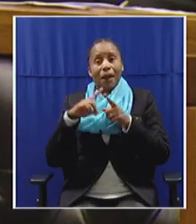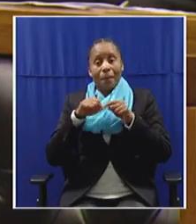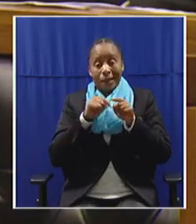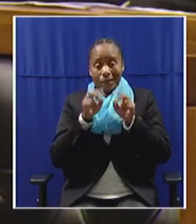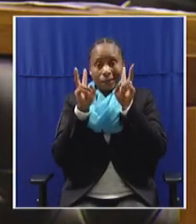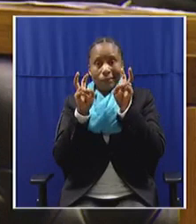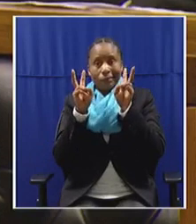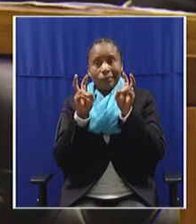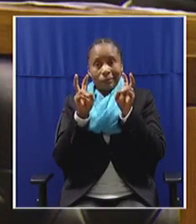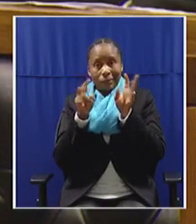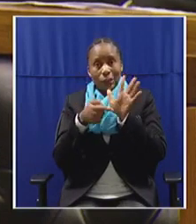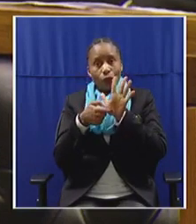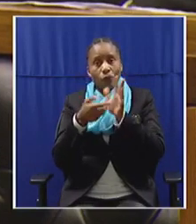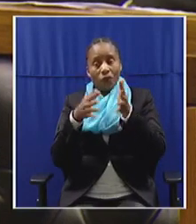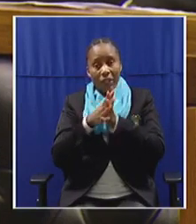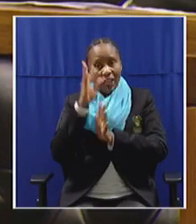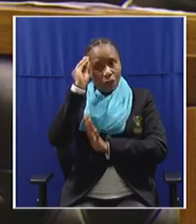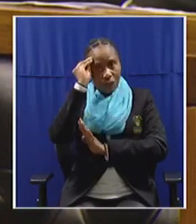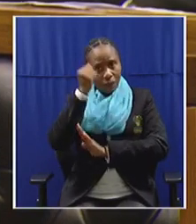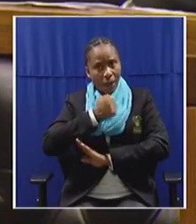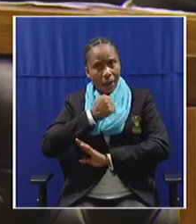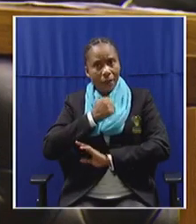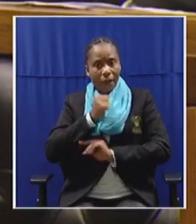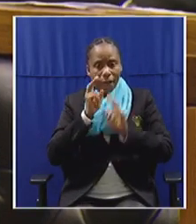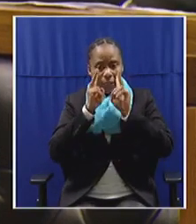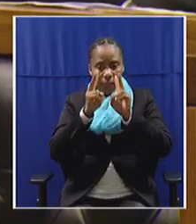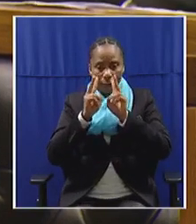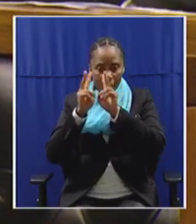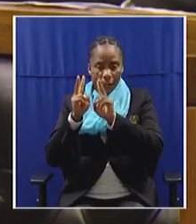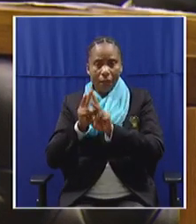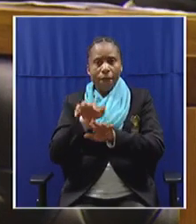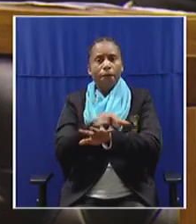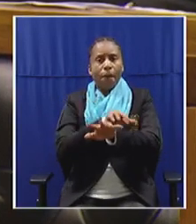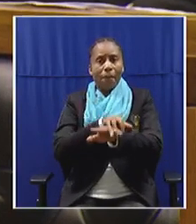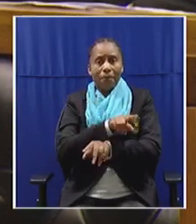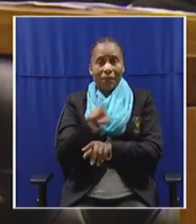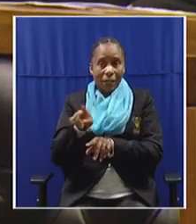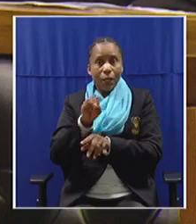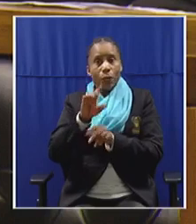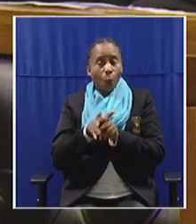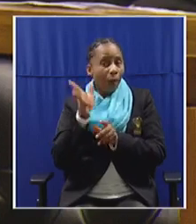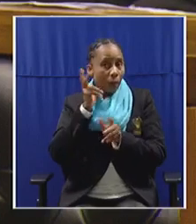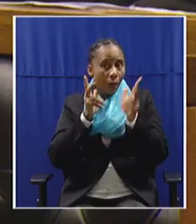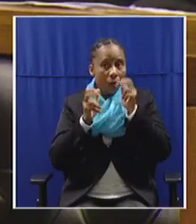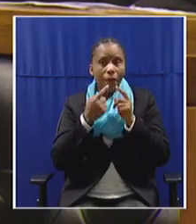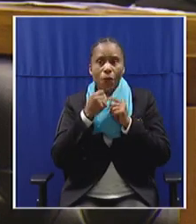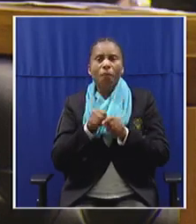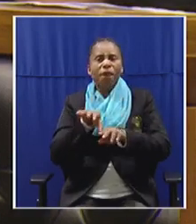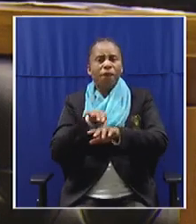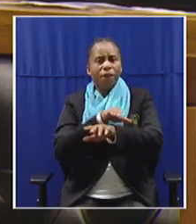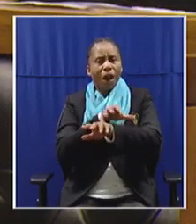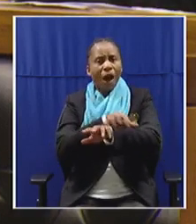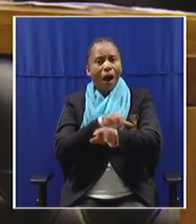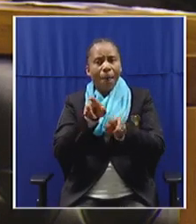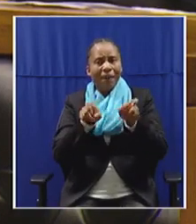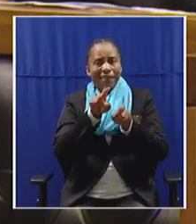and I've indicated my interest to visit those farmers so that I can hear from them what are the bottlenecks, what are the